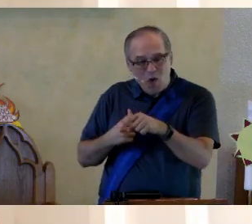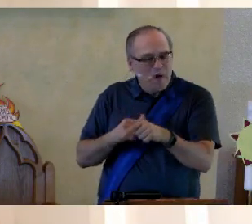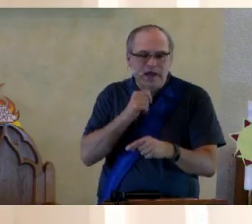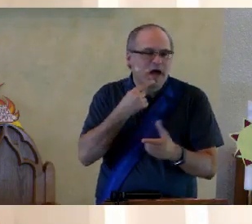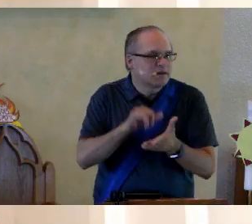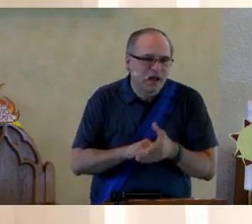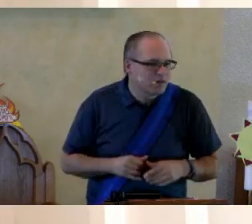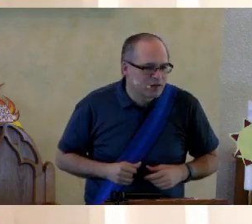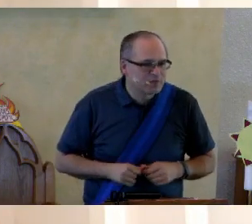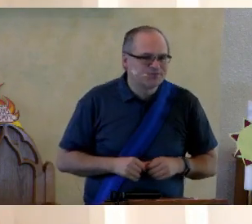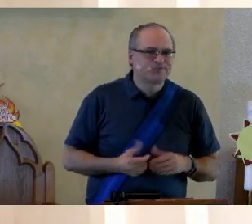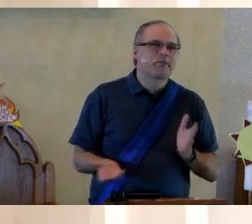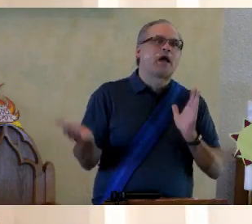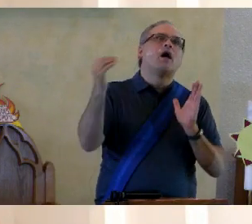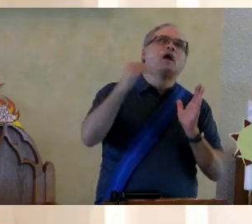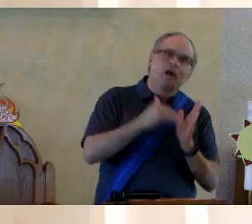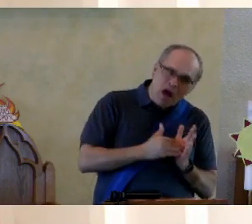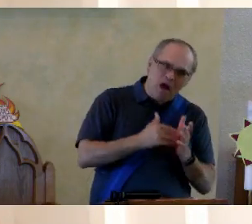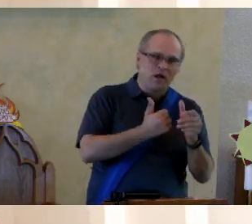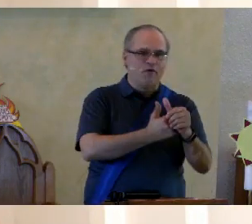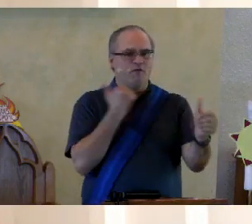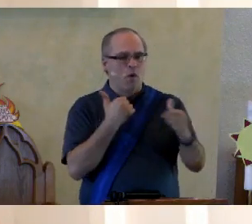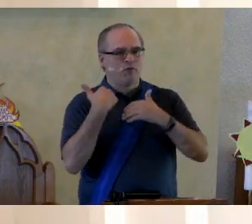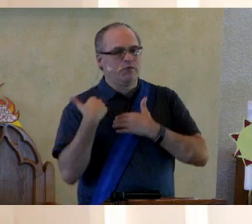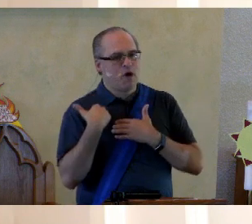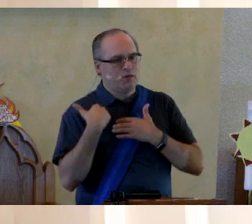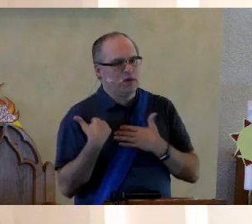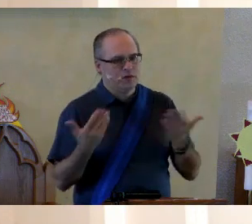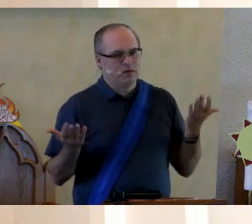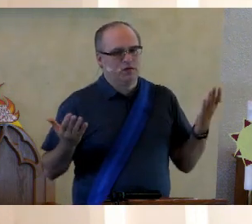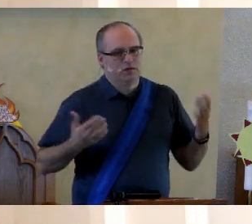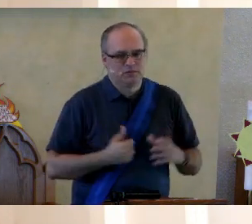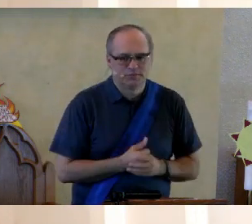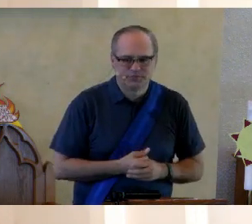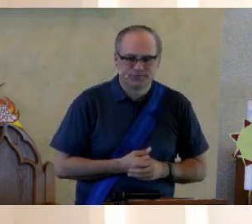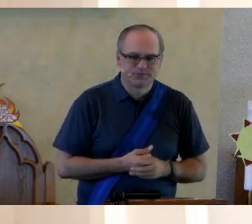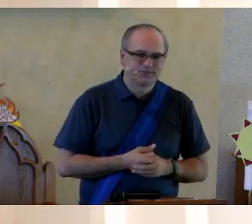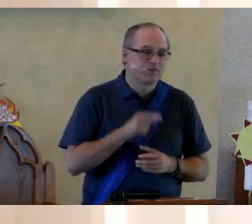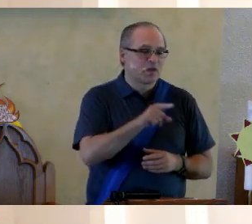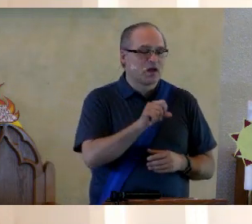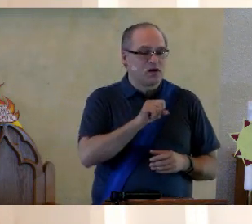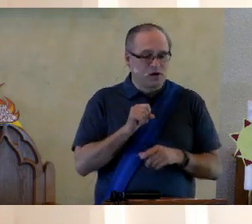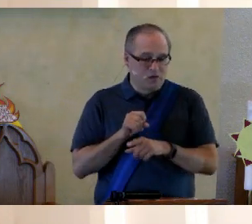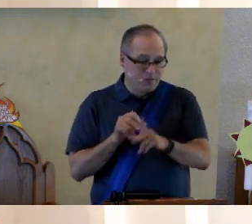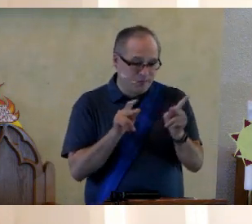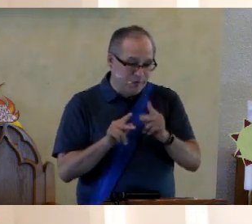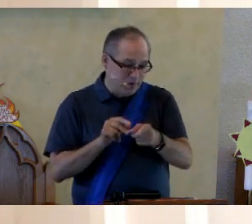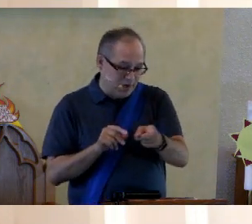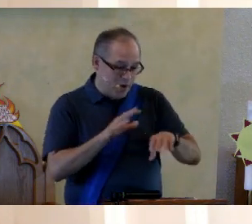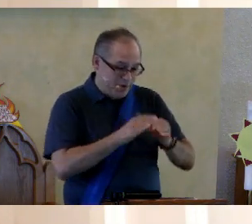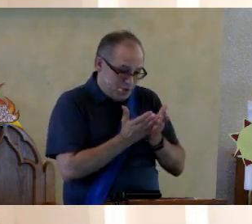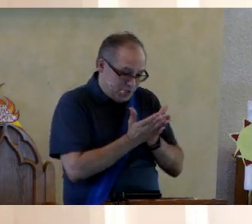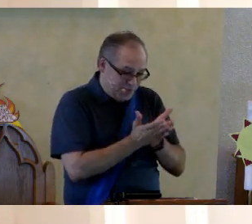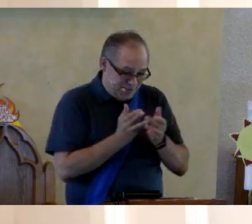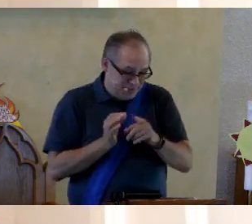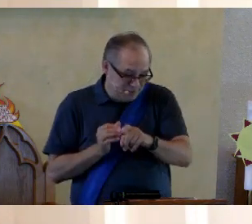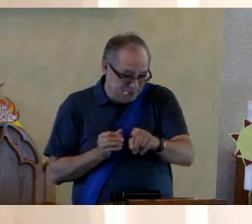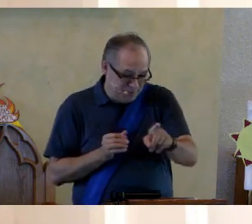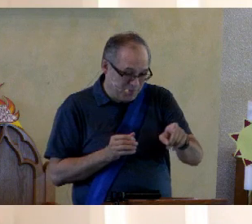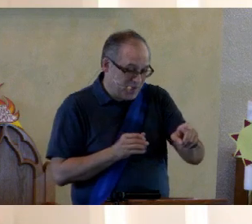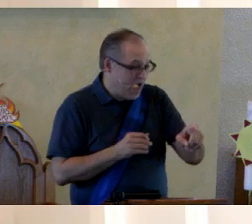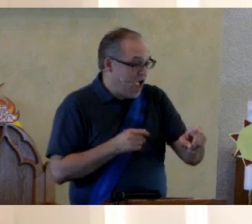evaded responsibility yet again and entangled others in his mess by asking those on board to do what he himself was